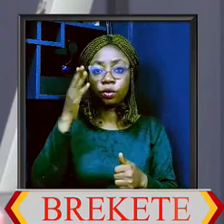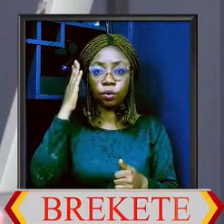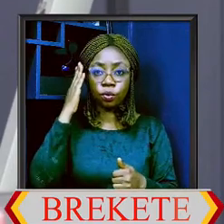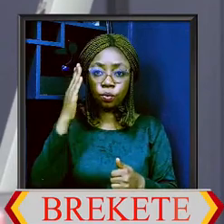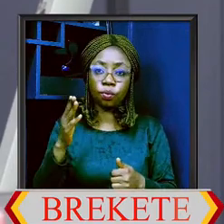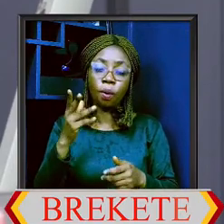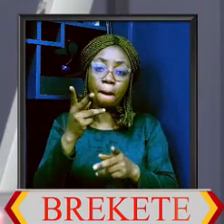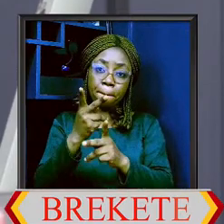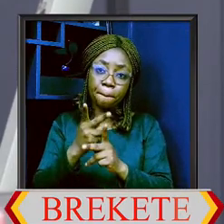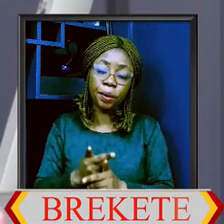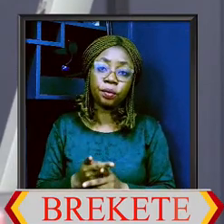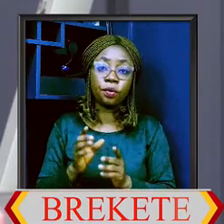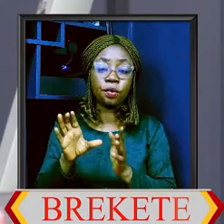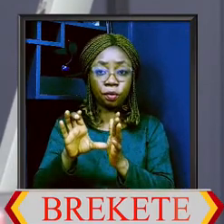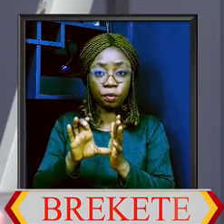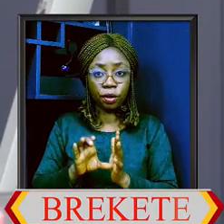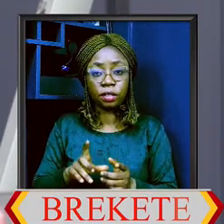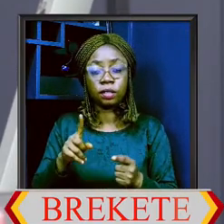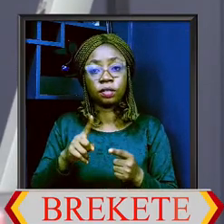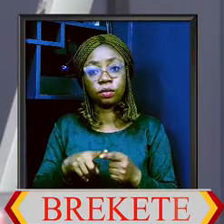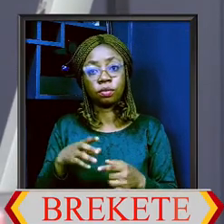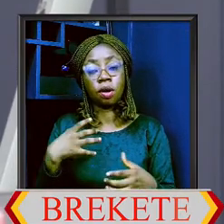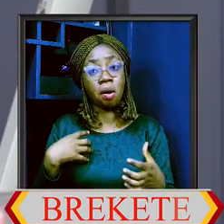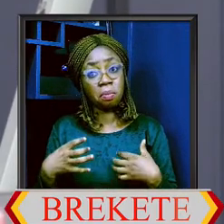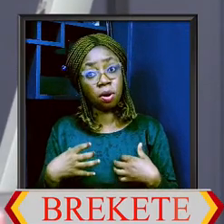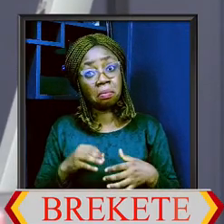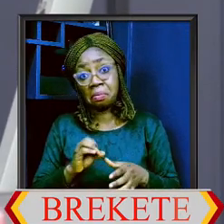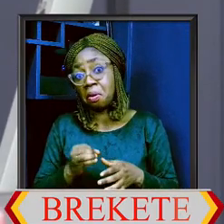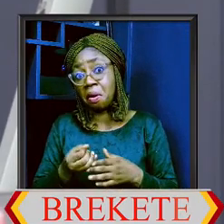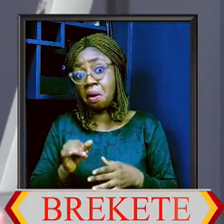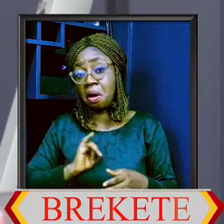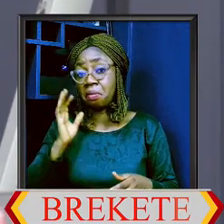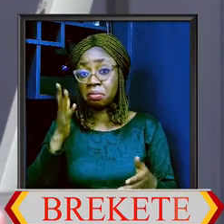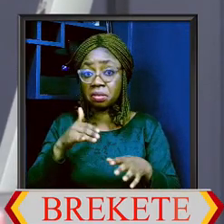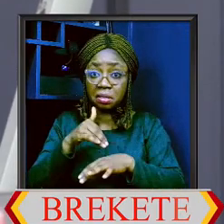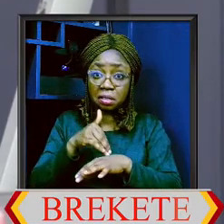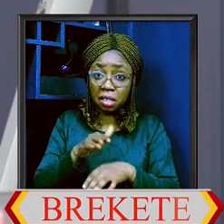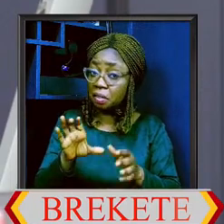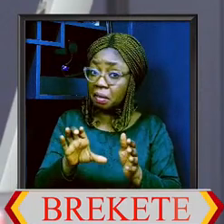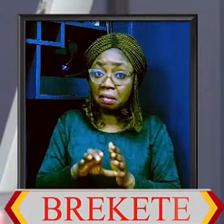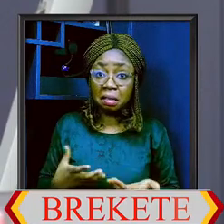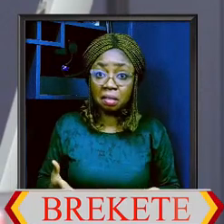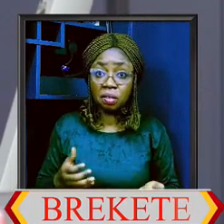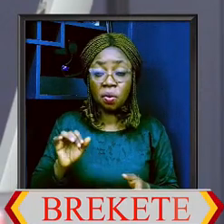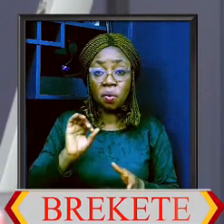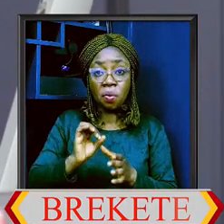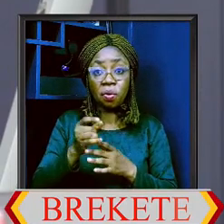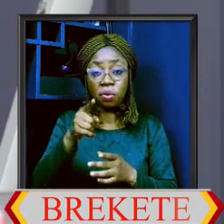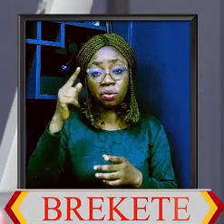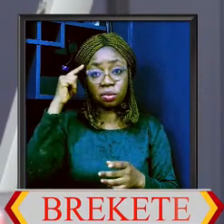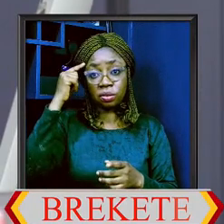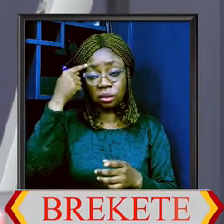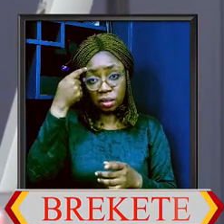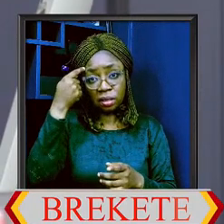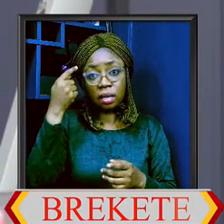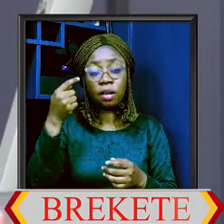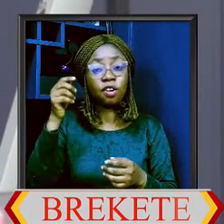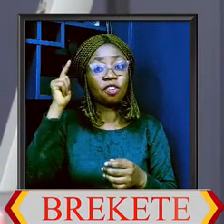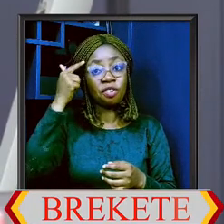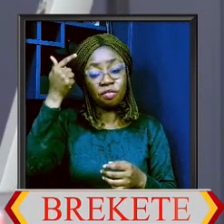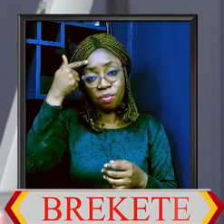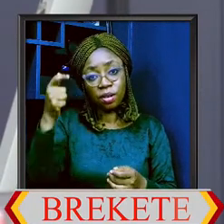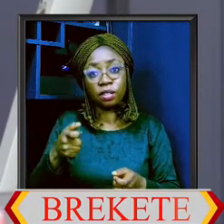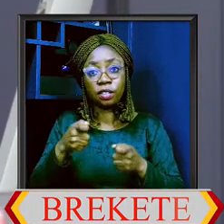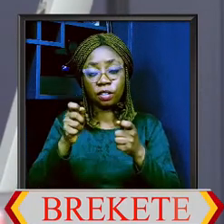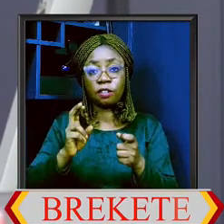to lay your complaint I be make I send you credit I you government give me c my hband has been going